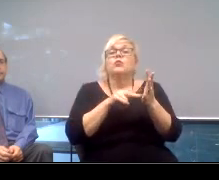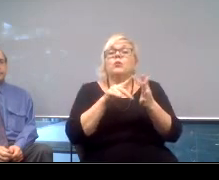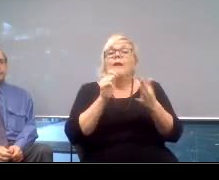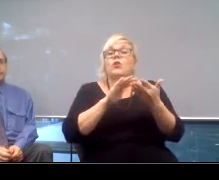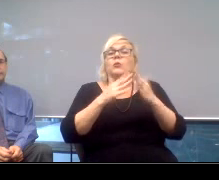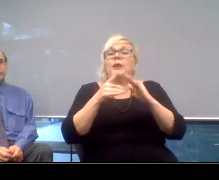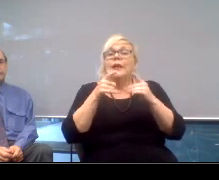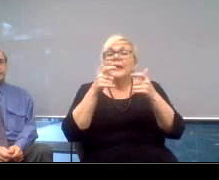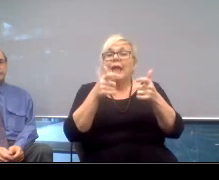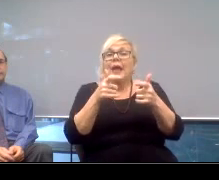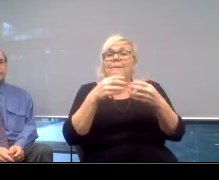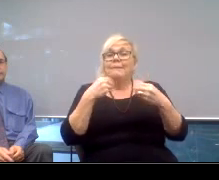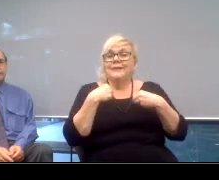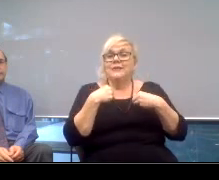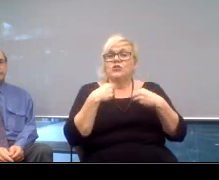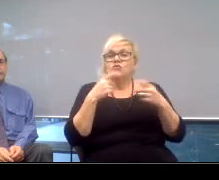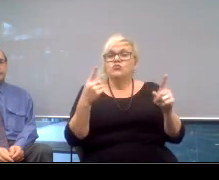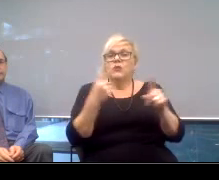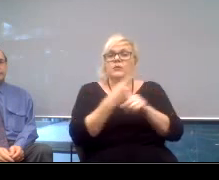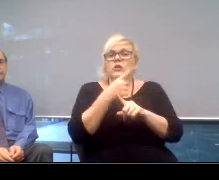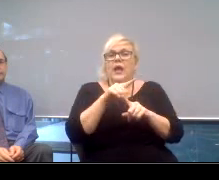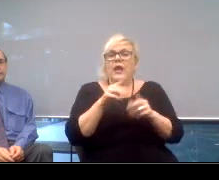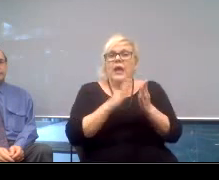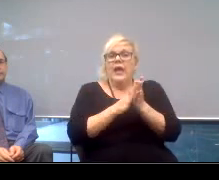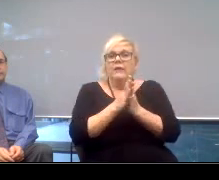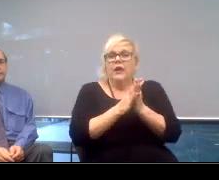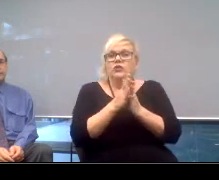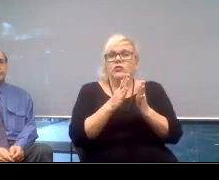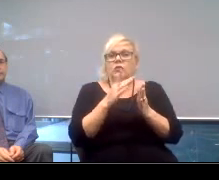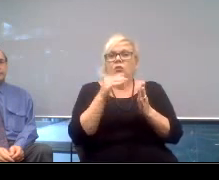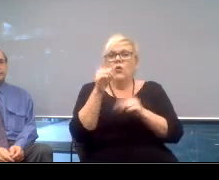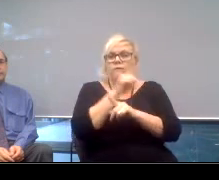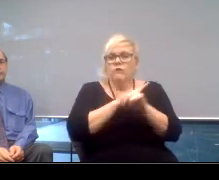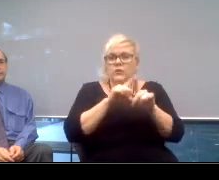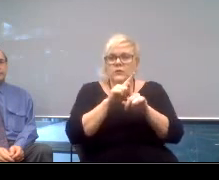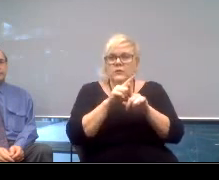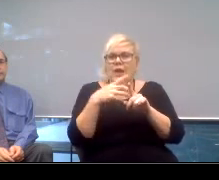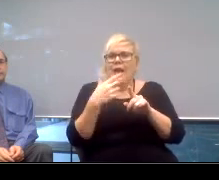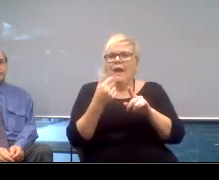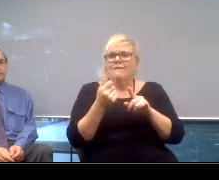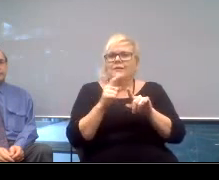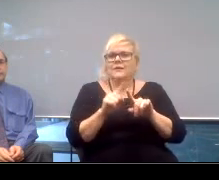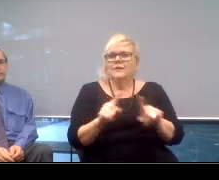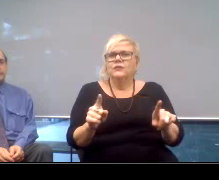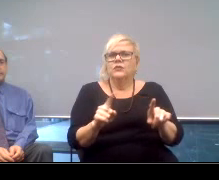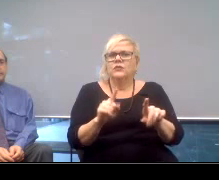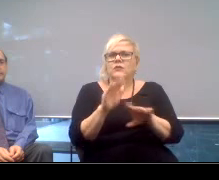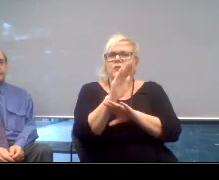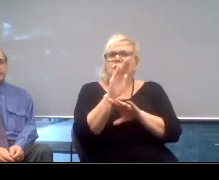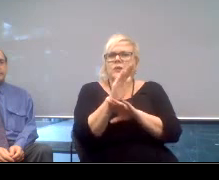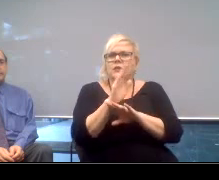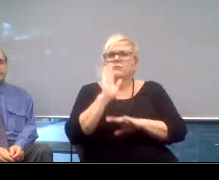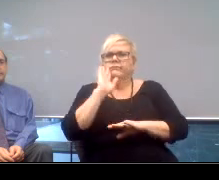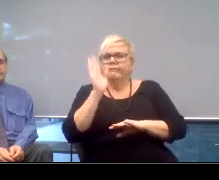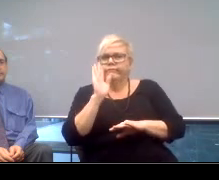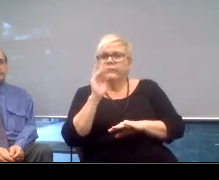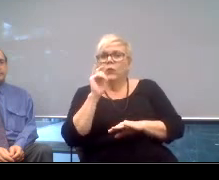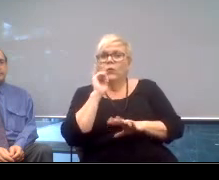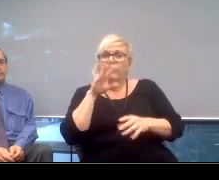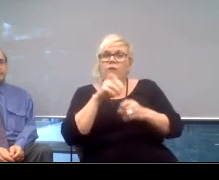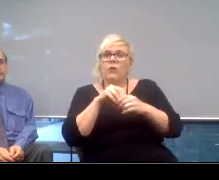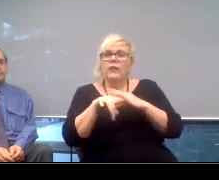and Innovation Conference, again at QUT. We've got a number of international speakers that are coming